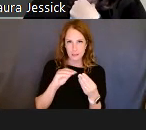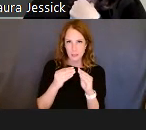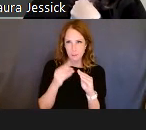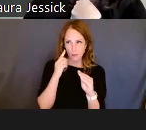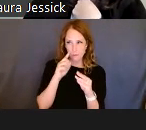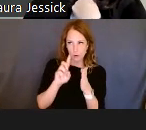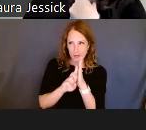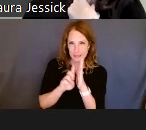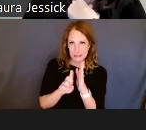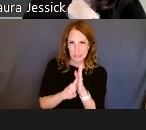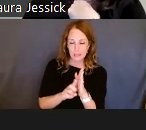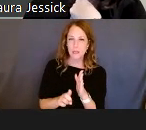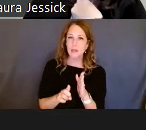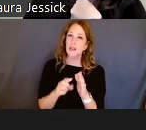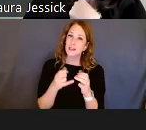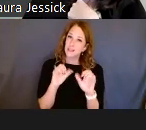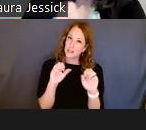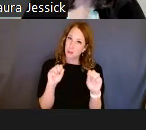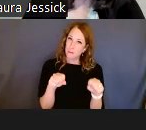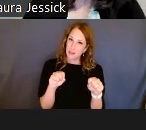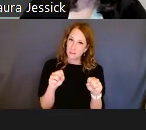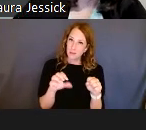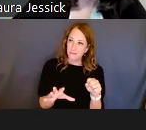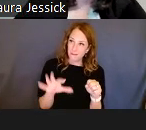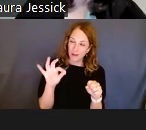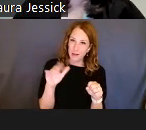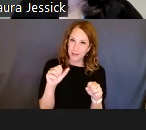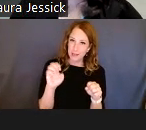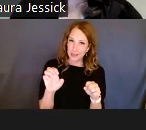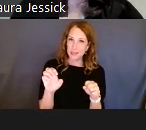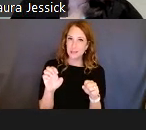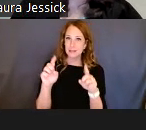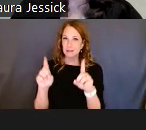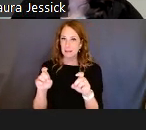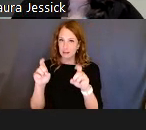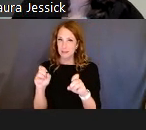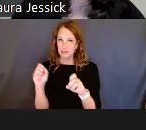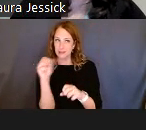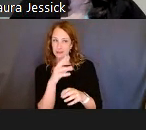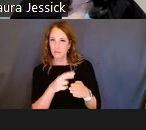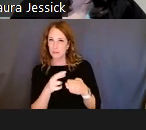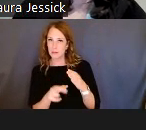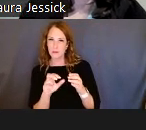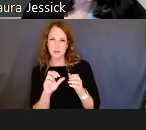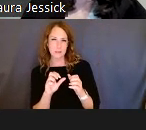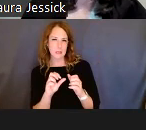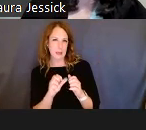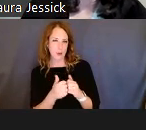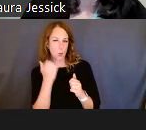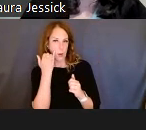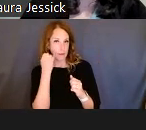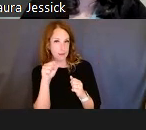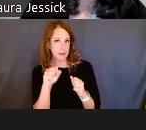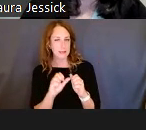it still possible for them to find the case, get it tested, and get the results? If so, how? So, Naomi, I